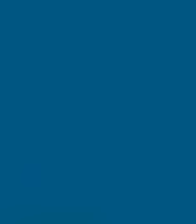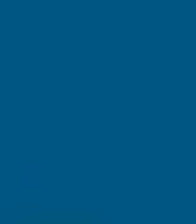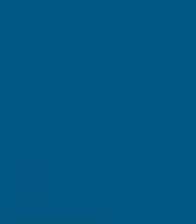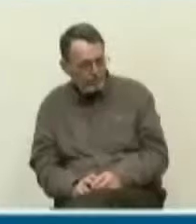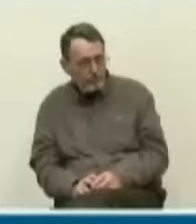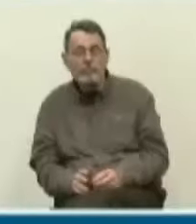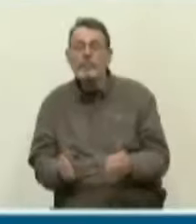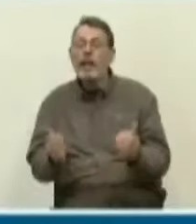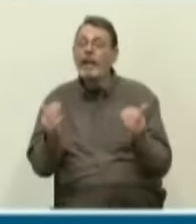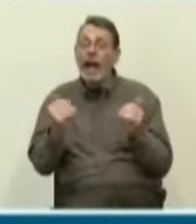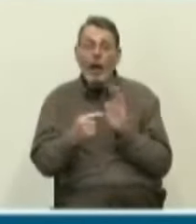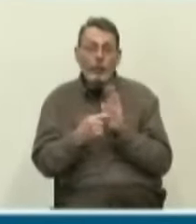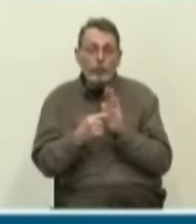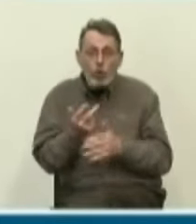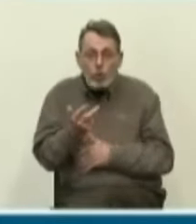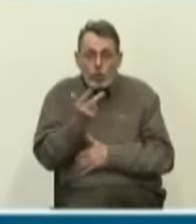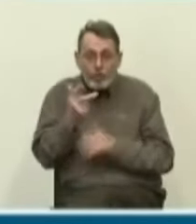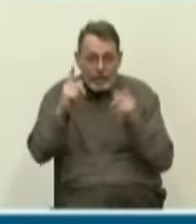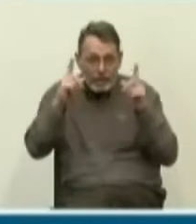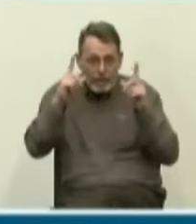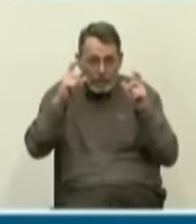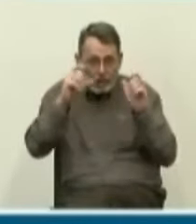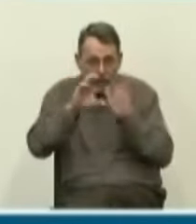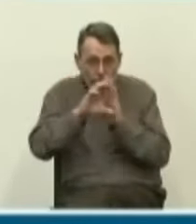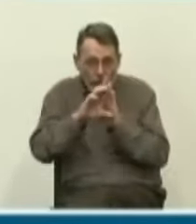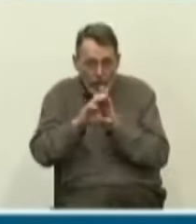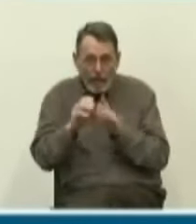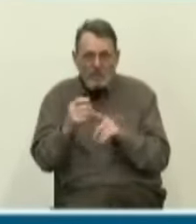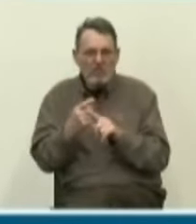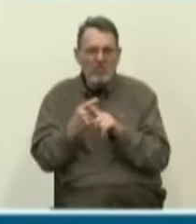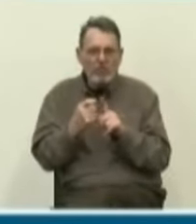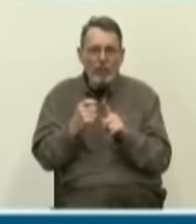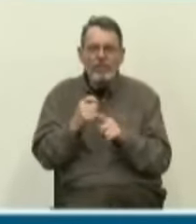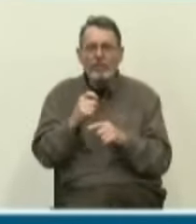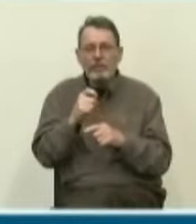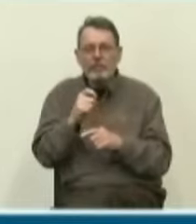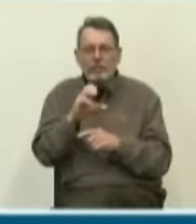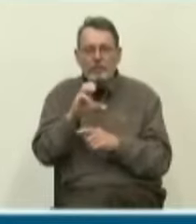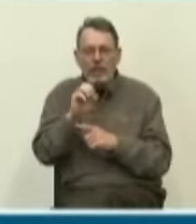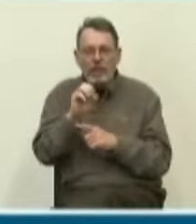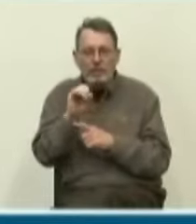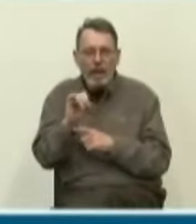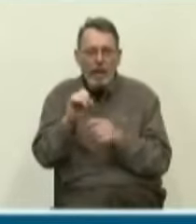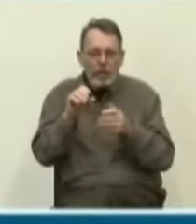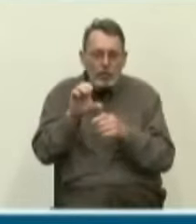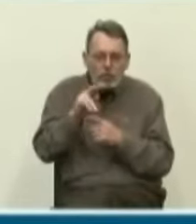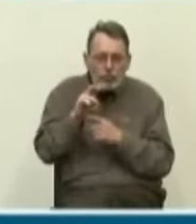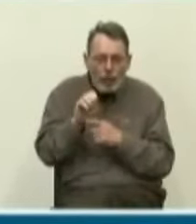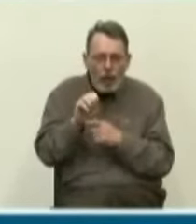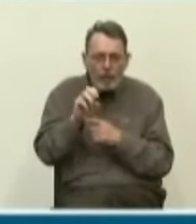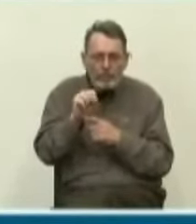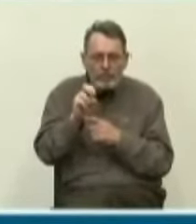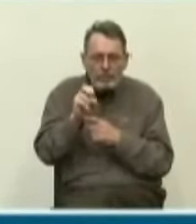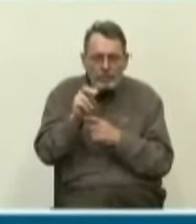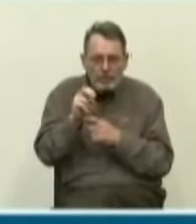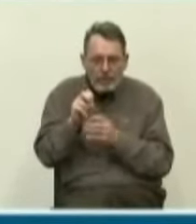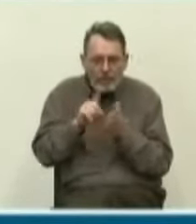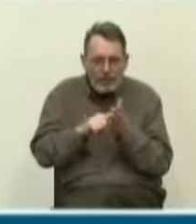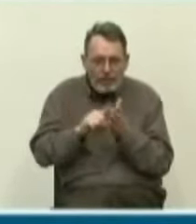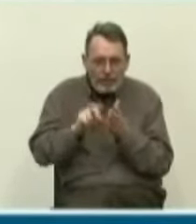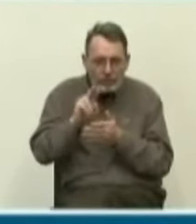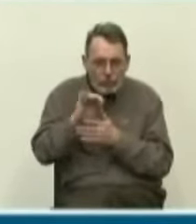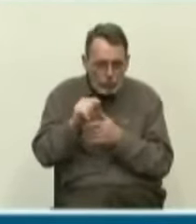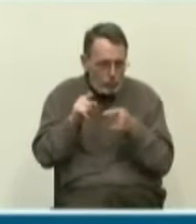I will now display three photographs taken by the Crime Scene Investigations Unit during and after scene processing, and one